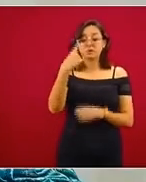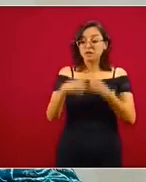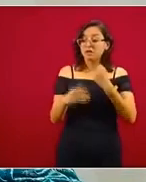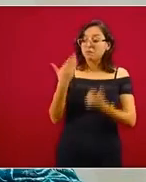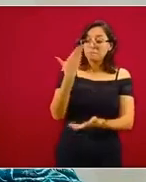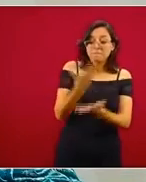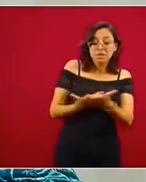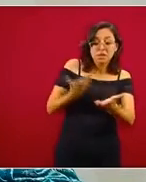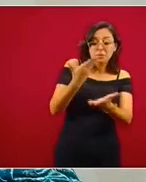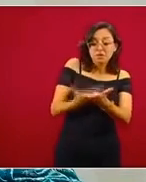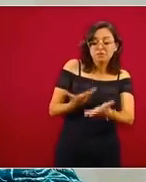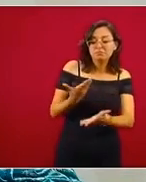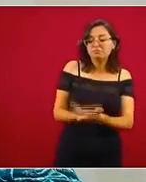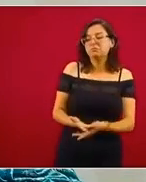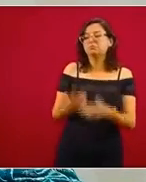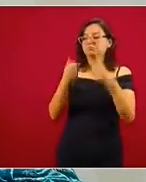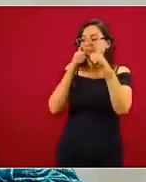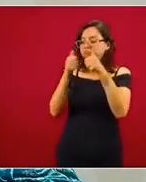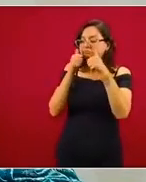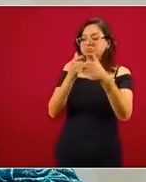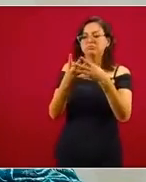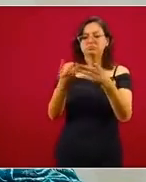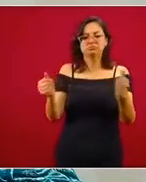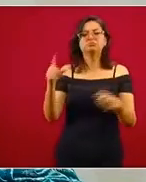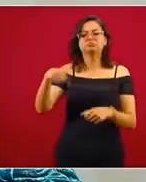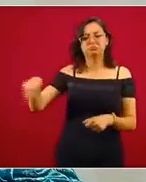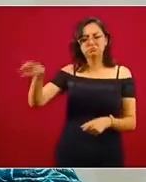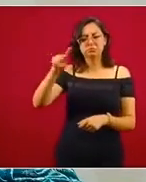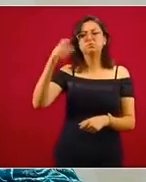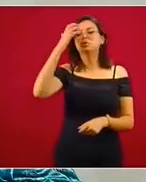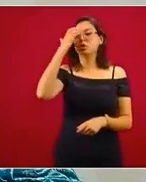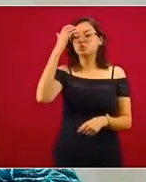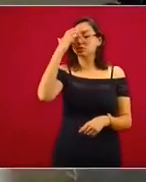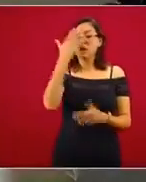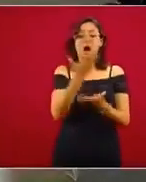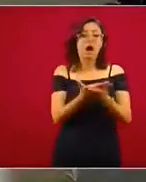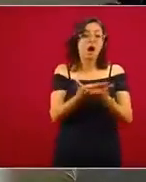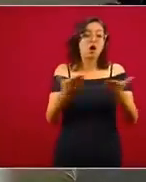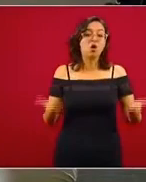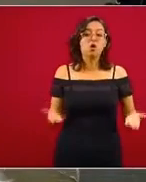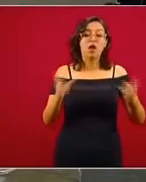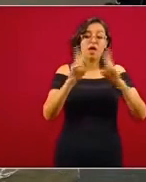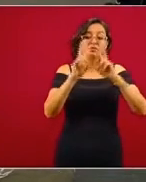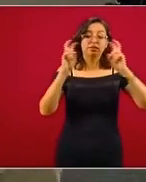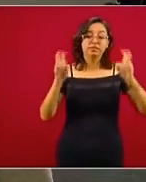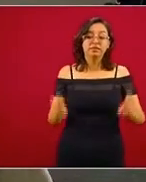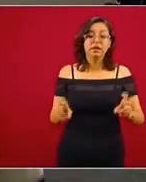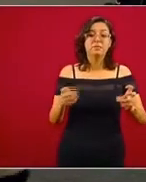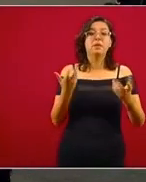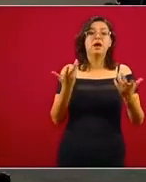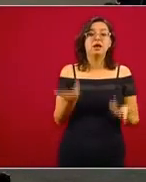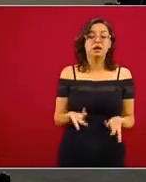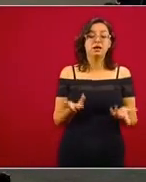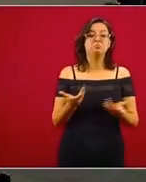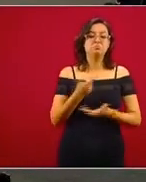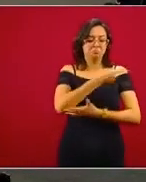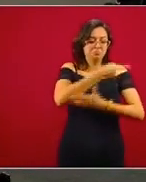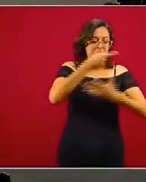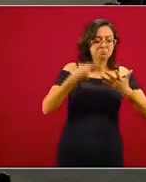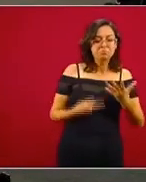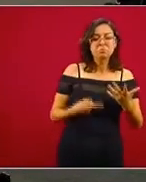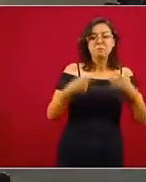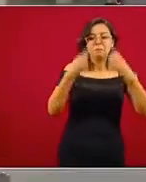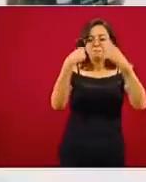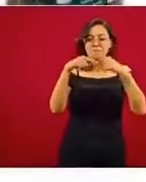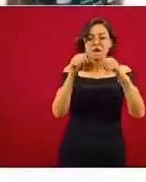We try to our very best to be able to answer all of your questions. And now